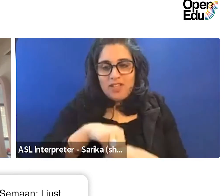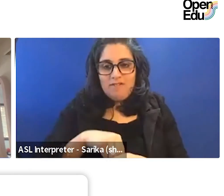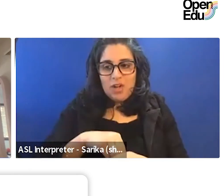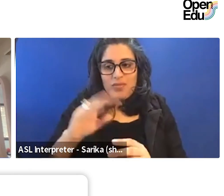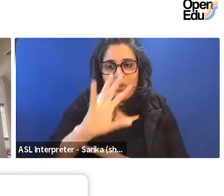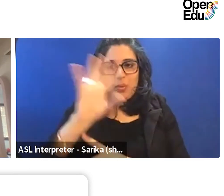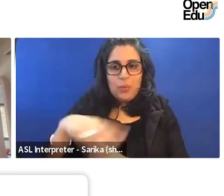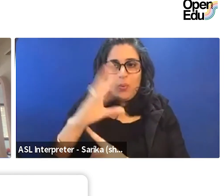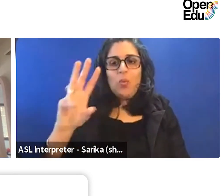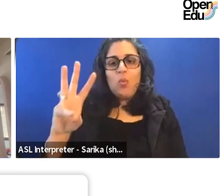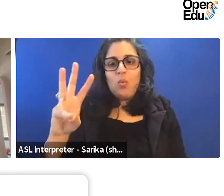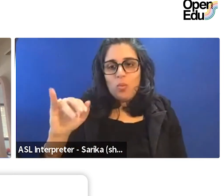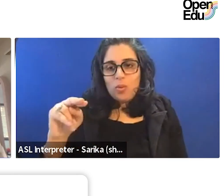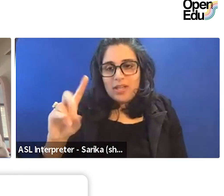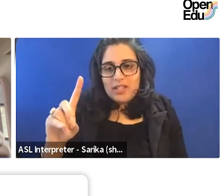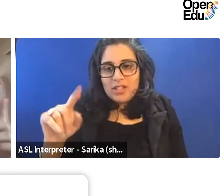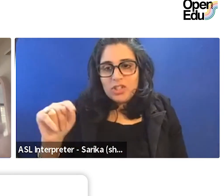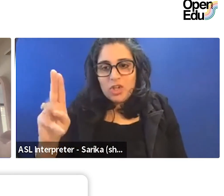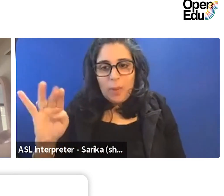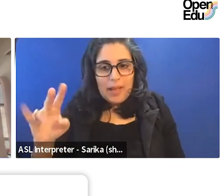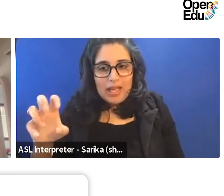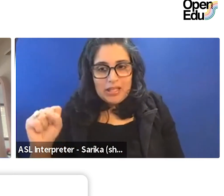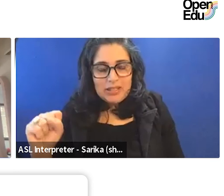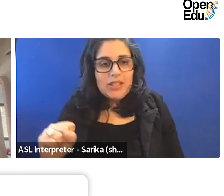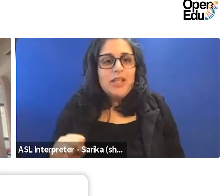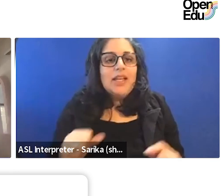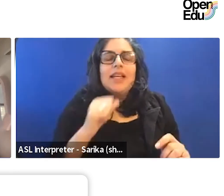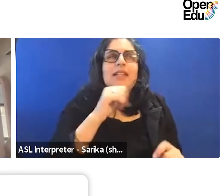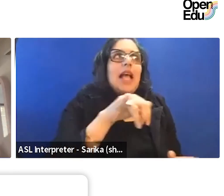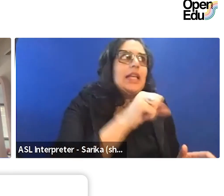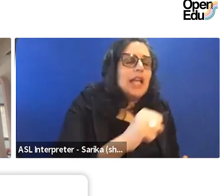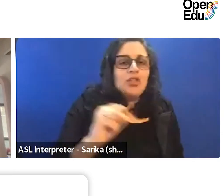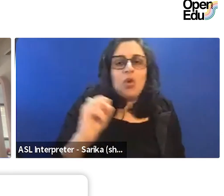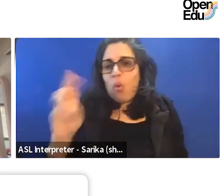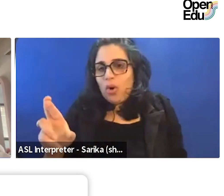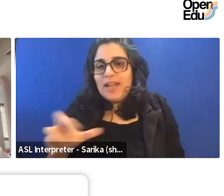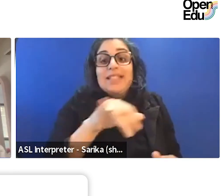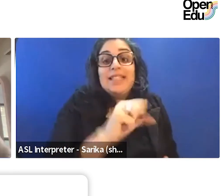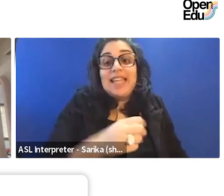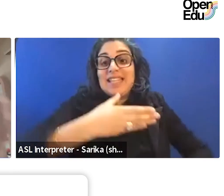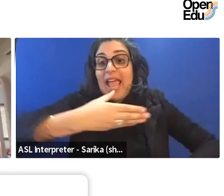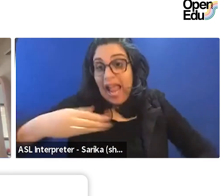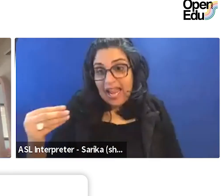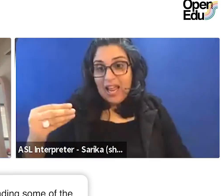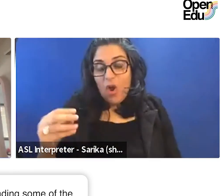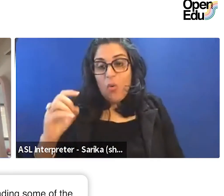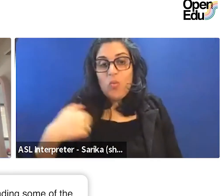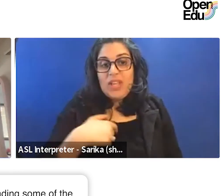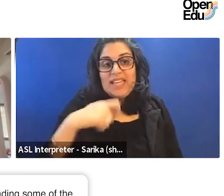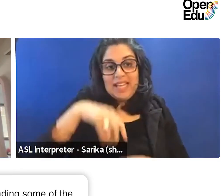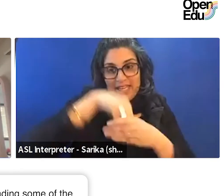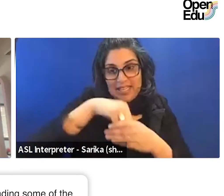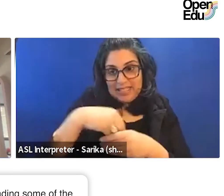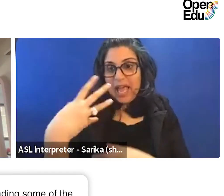very quickly that it's not a yes or, it's a yes and. We need inside outside. So I'm reading